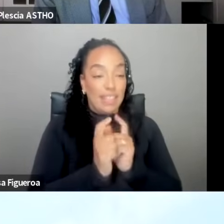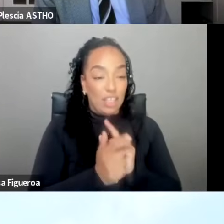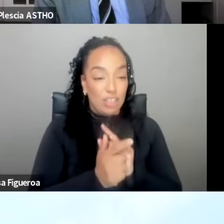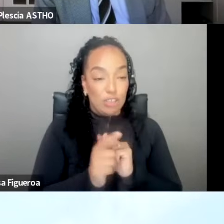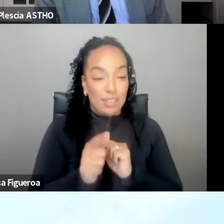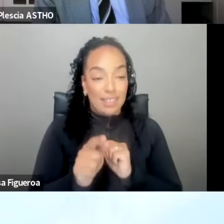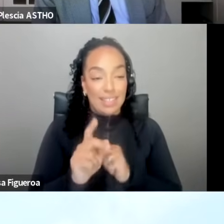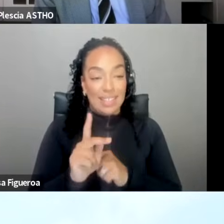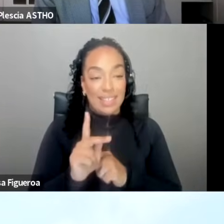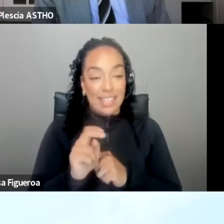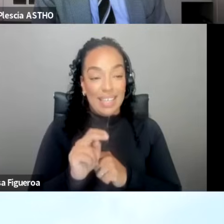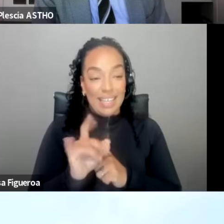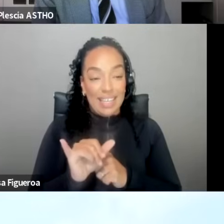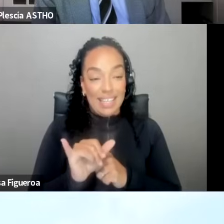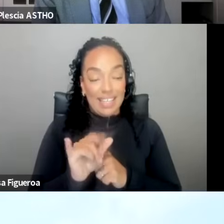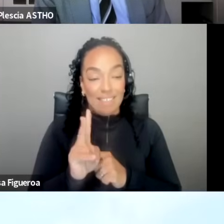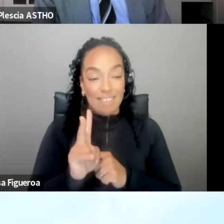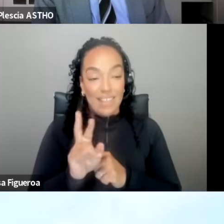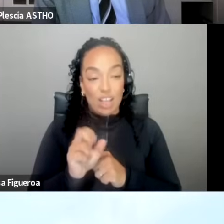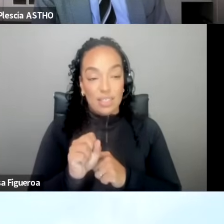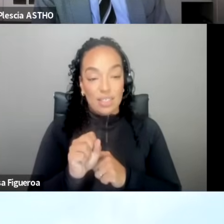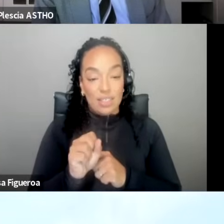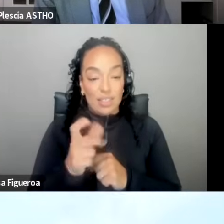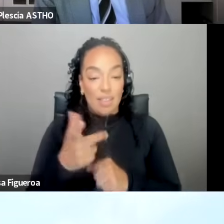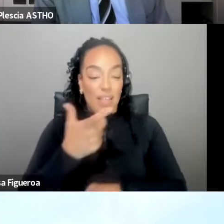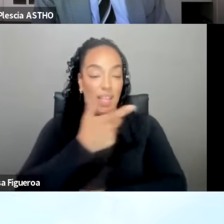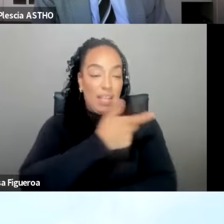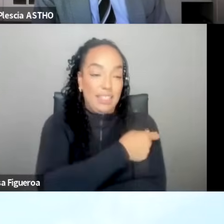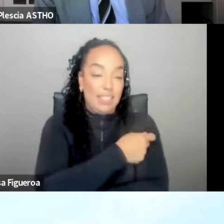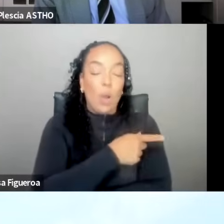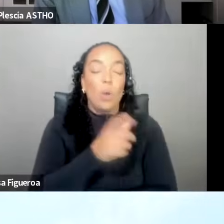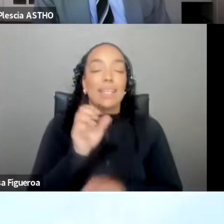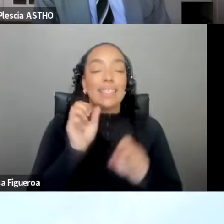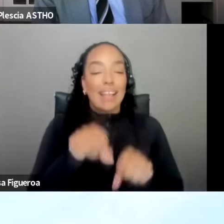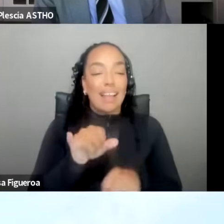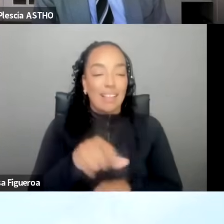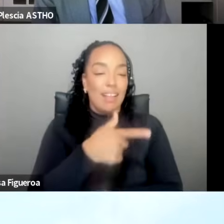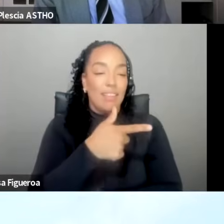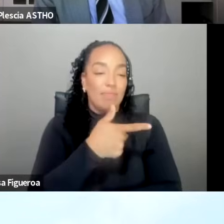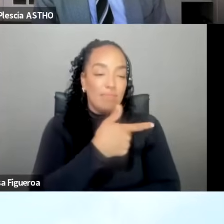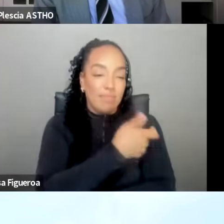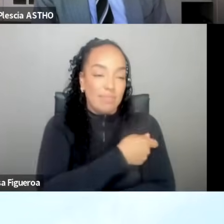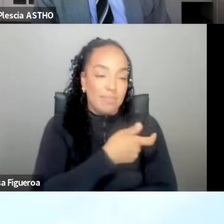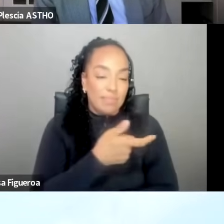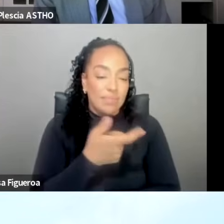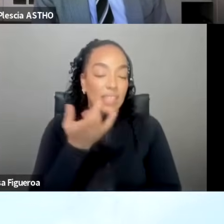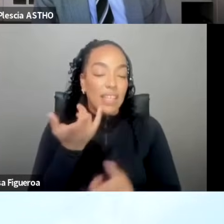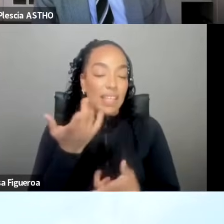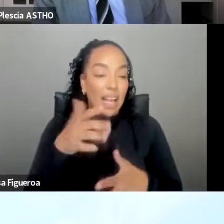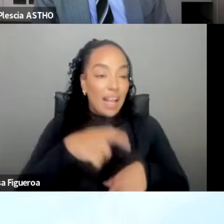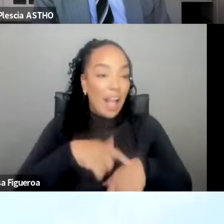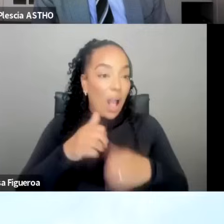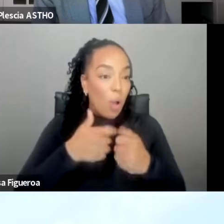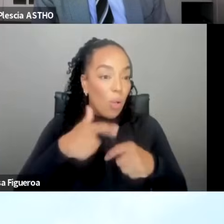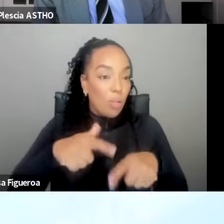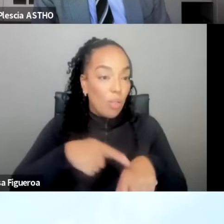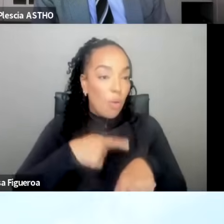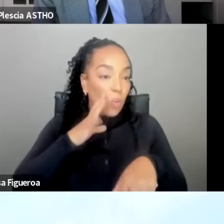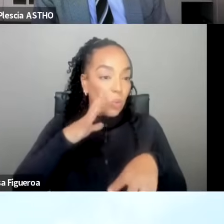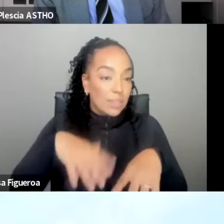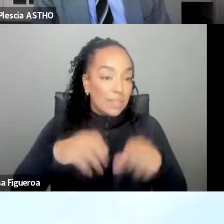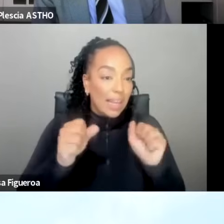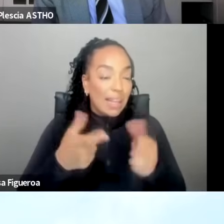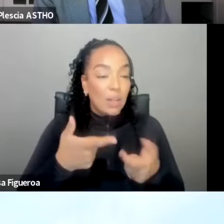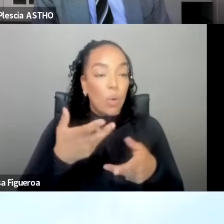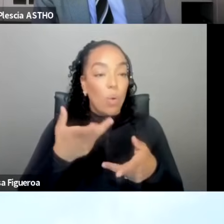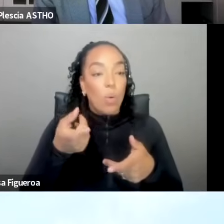virus vaccines into vaccine and the time it would take to do that, and what we would do in the case of a threat to the egg supply, which